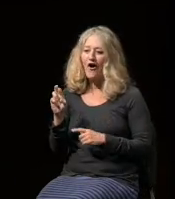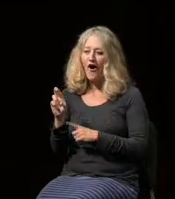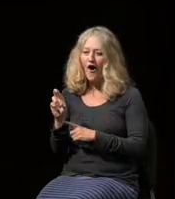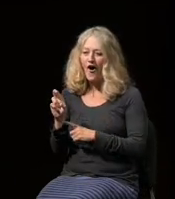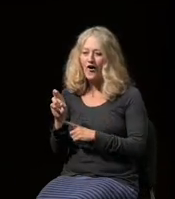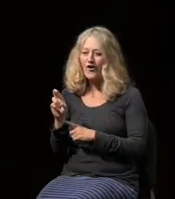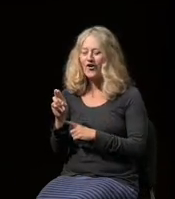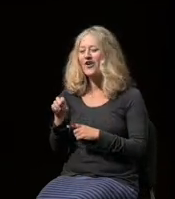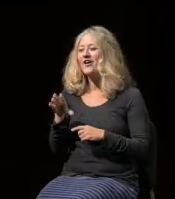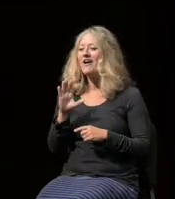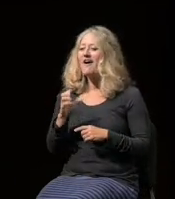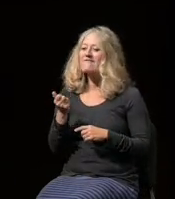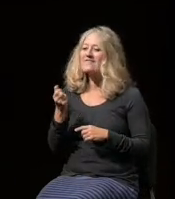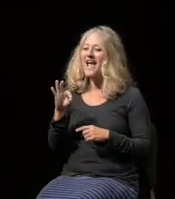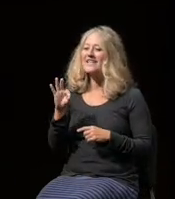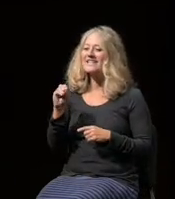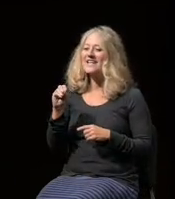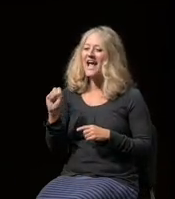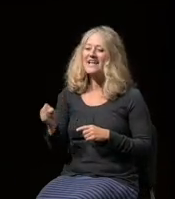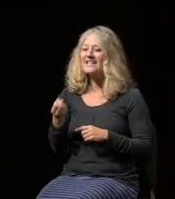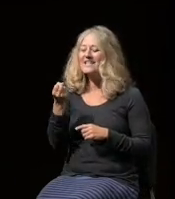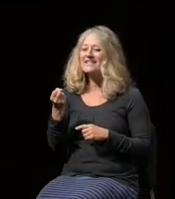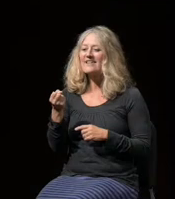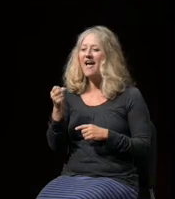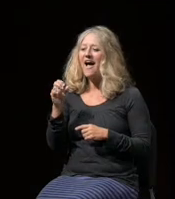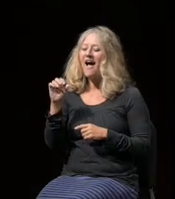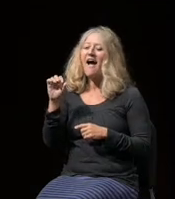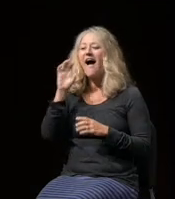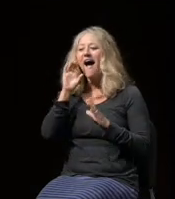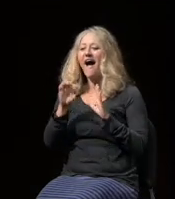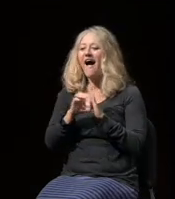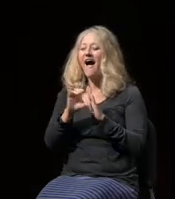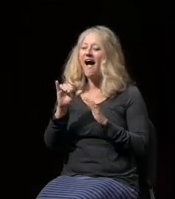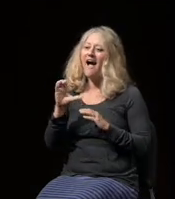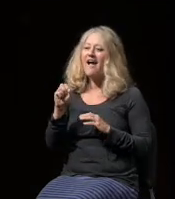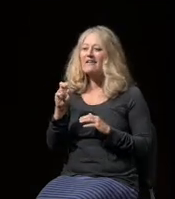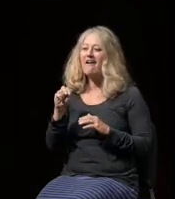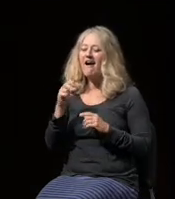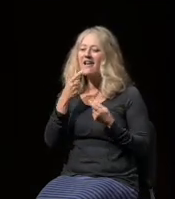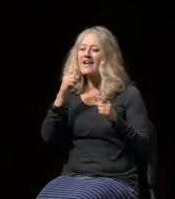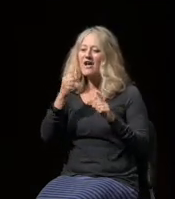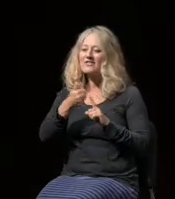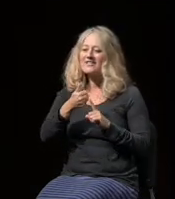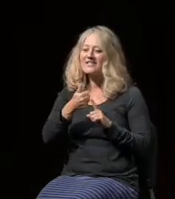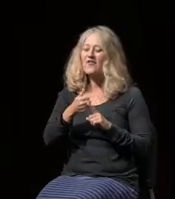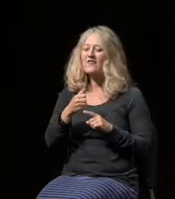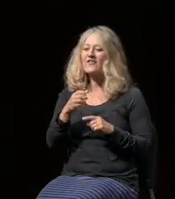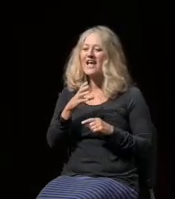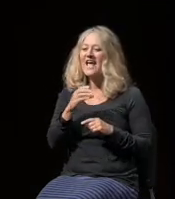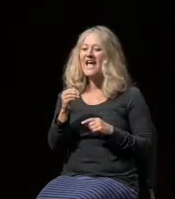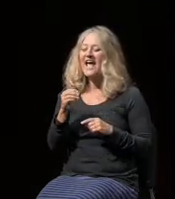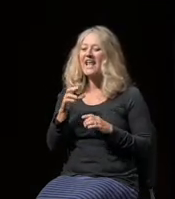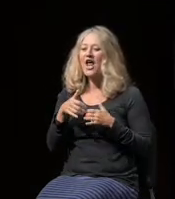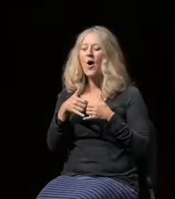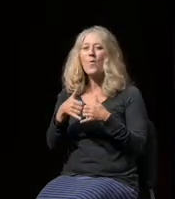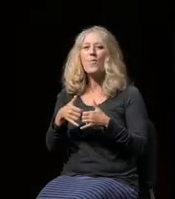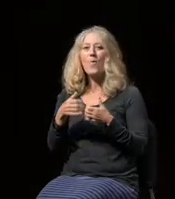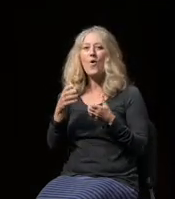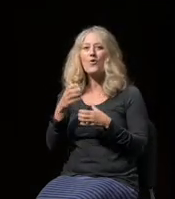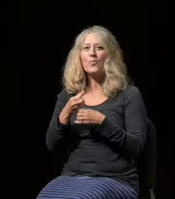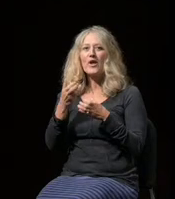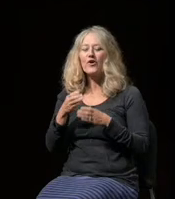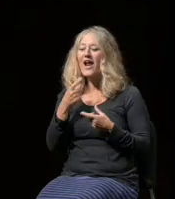the 1990s cultural icon who announces himself, and by extension, our award winner announces